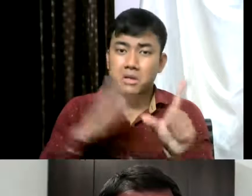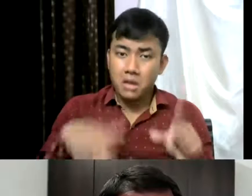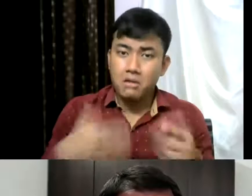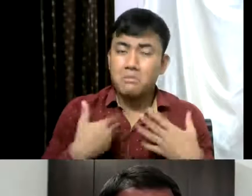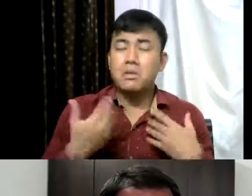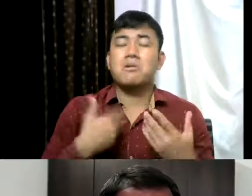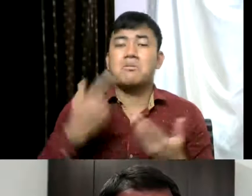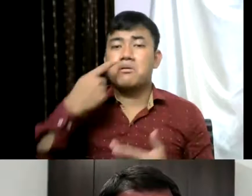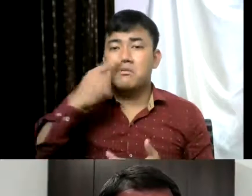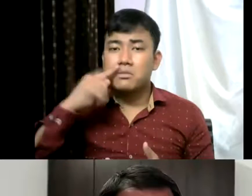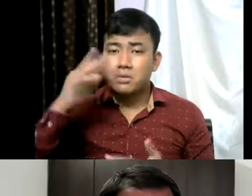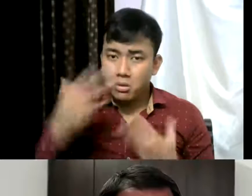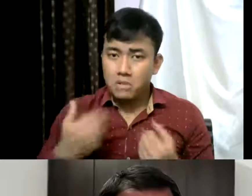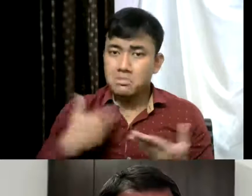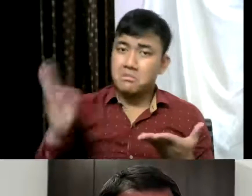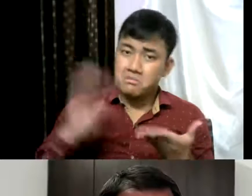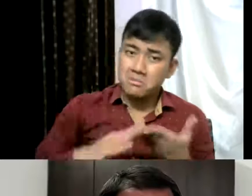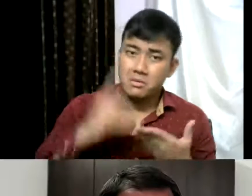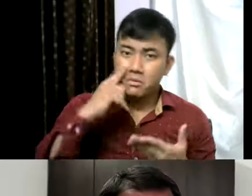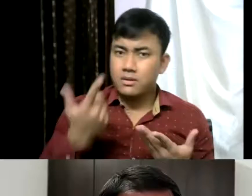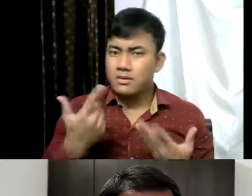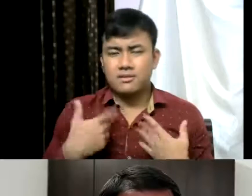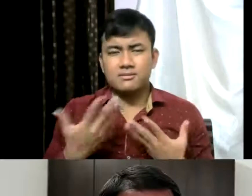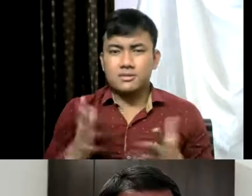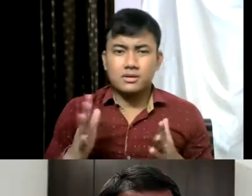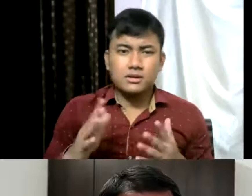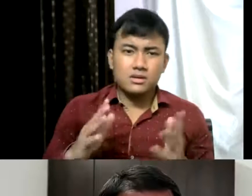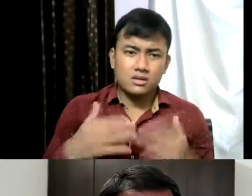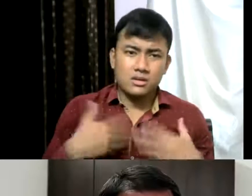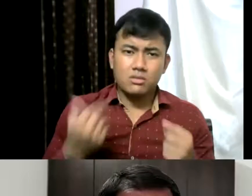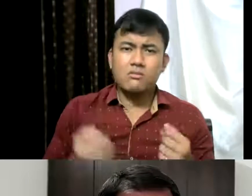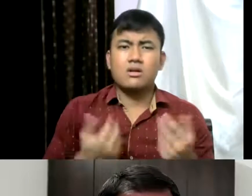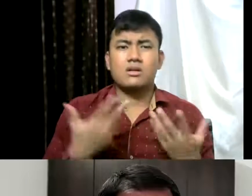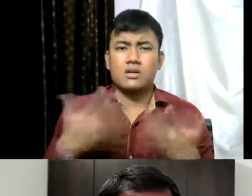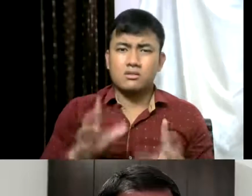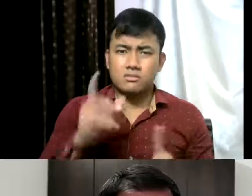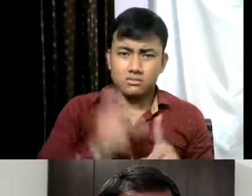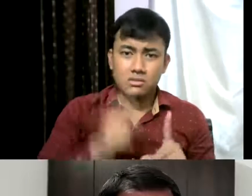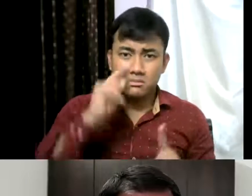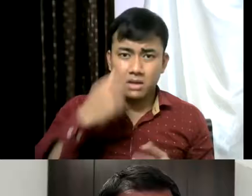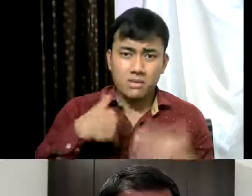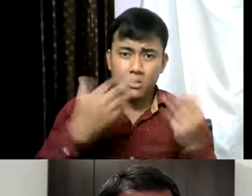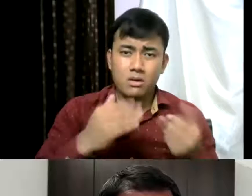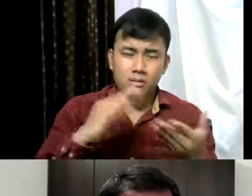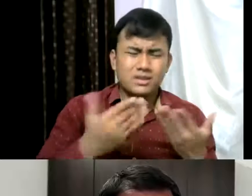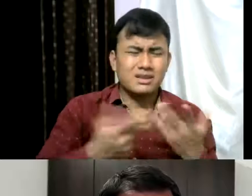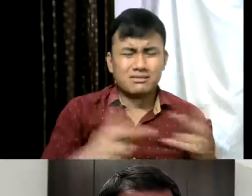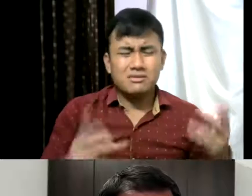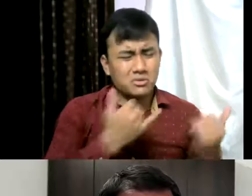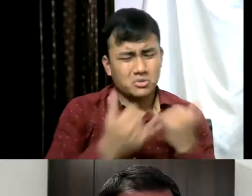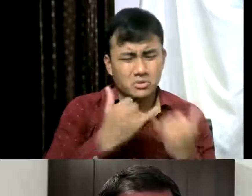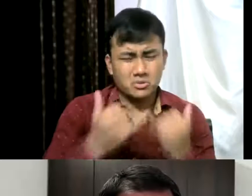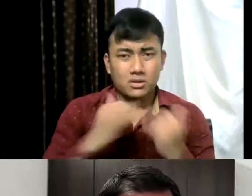find some lesbian women that I can marry, you do you, I do me, right? And so therefore our lives are sorted. And you go to